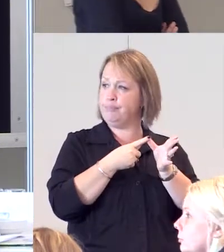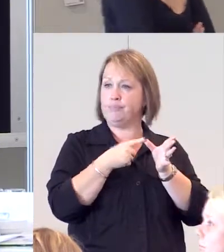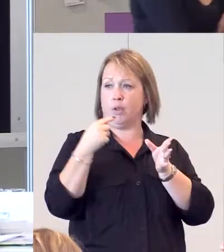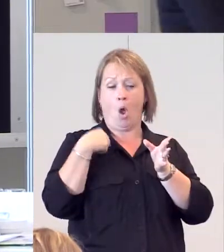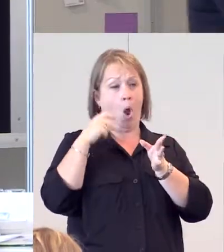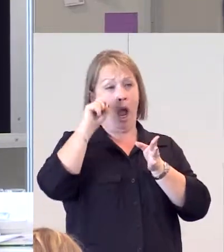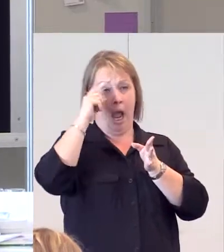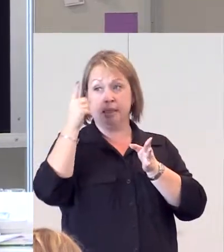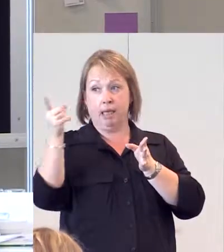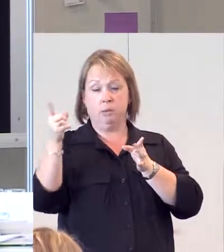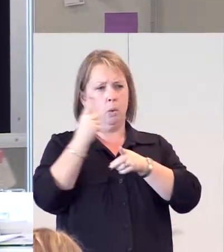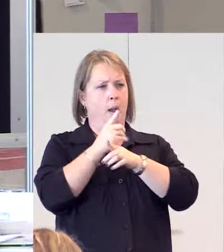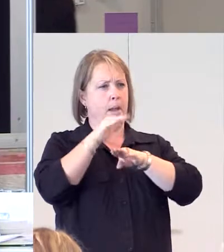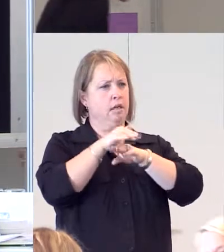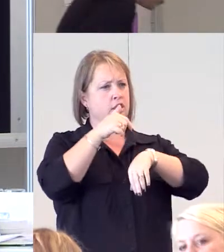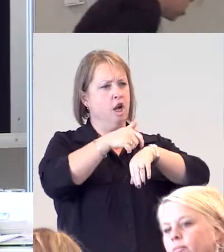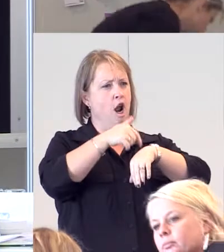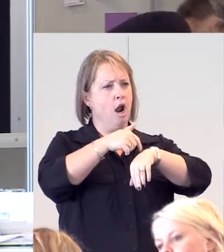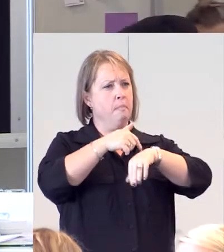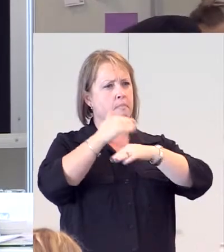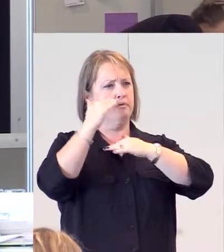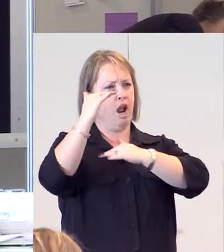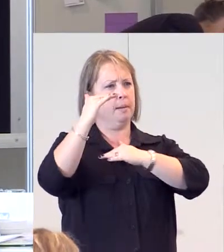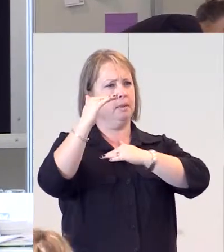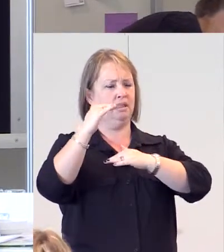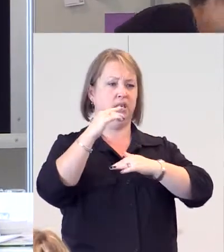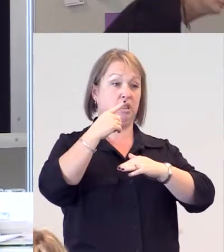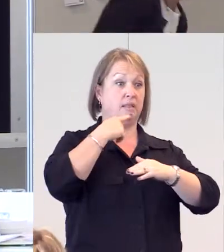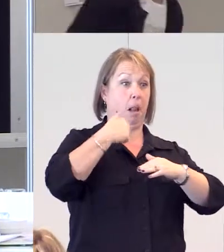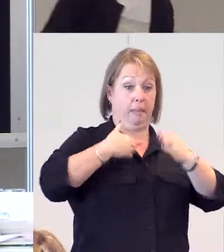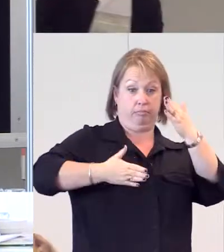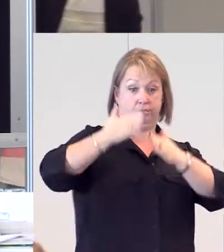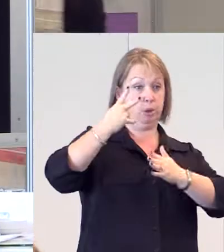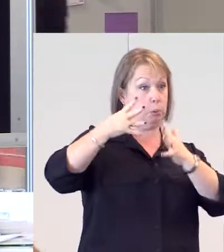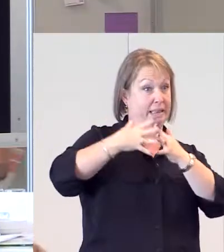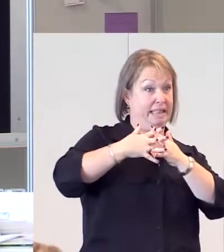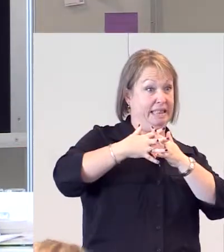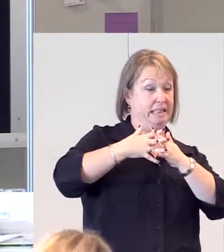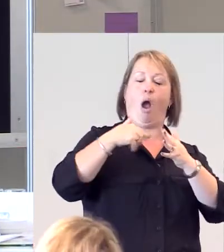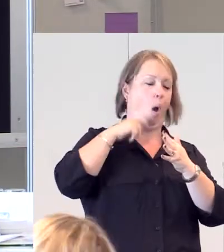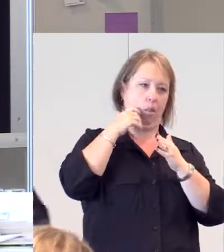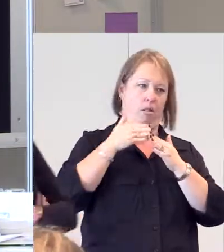point about timeframes, but tell me I've got 2 weeks to do something and I'll take 3.